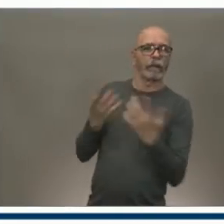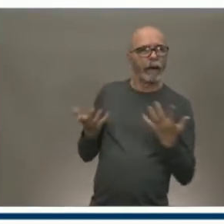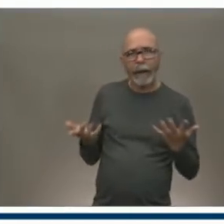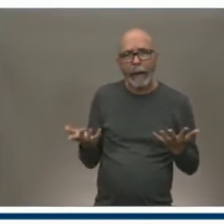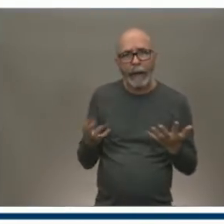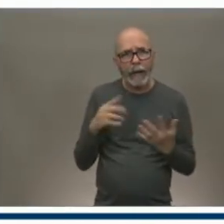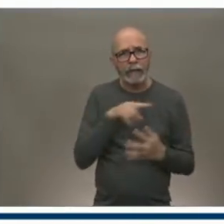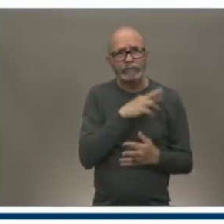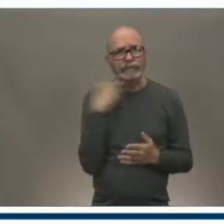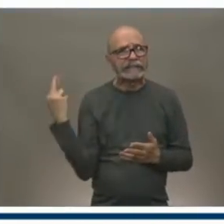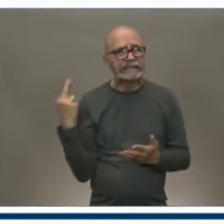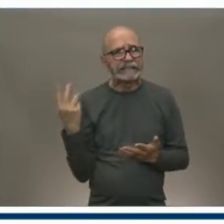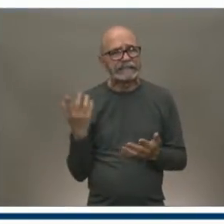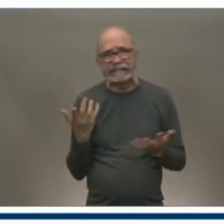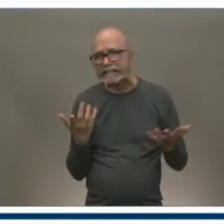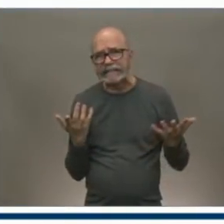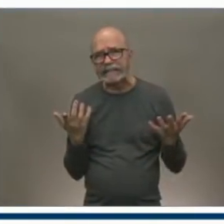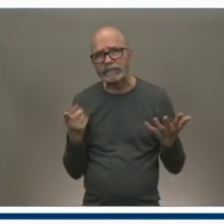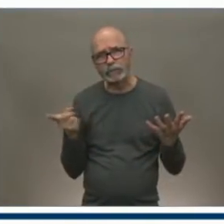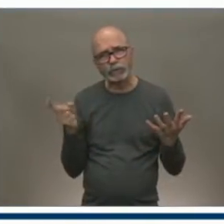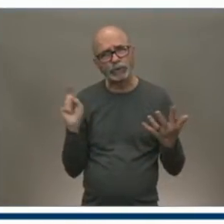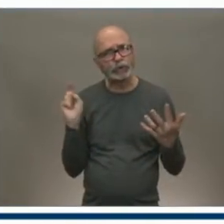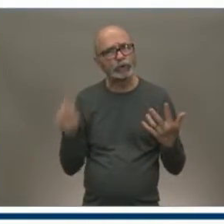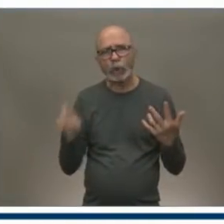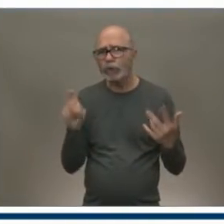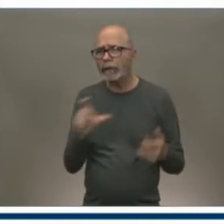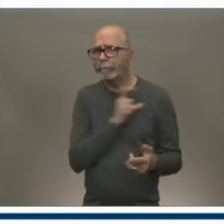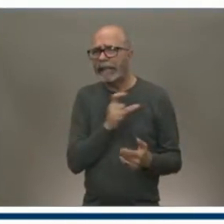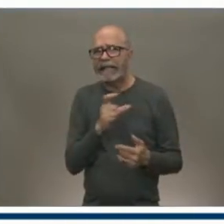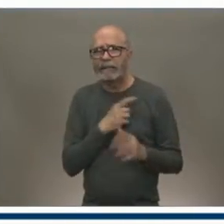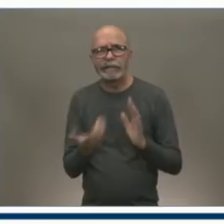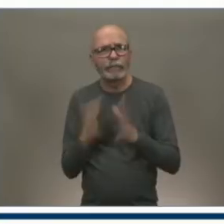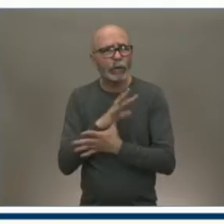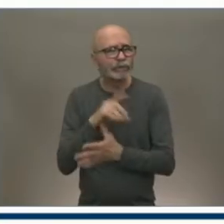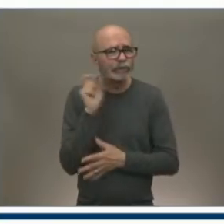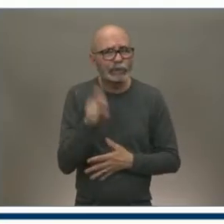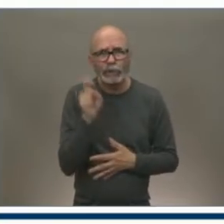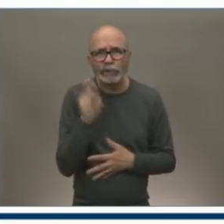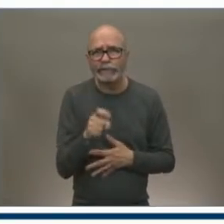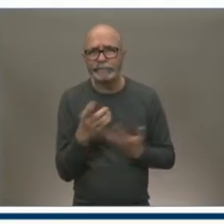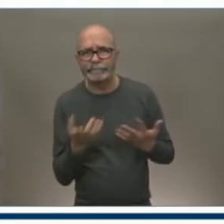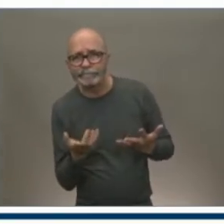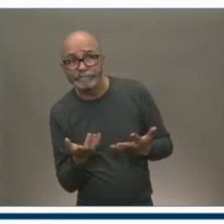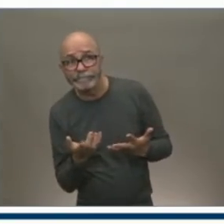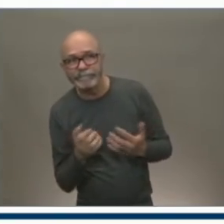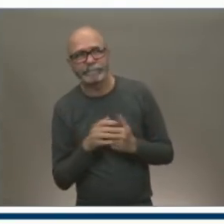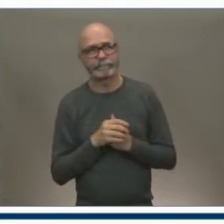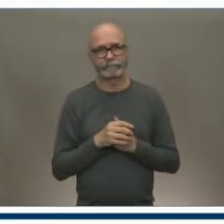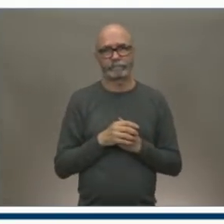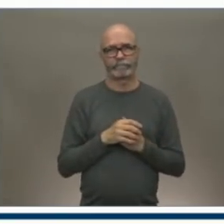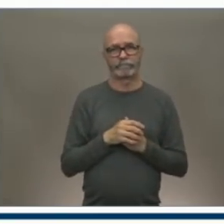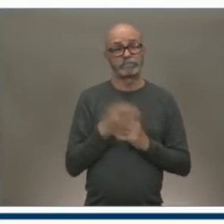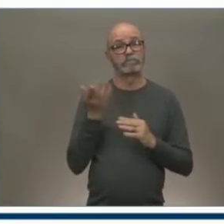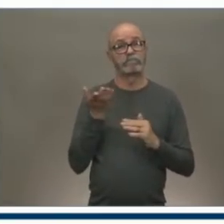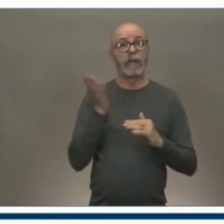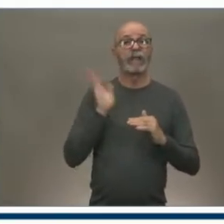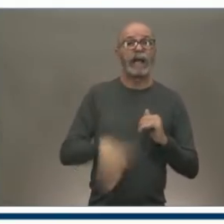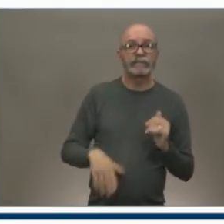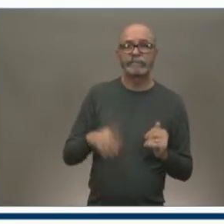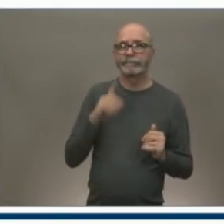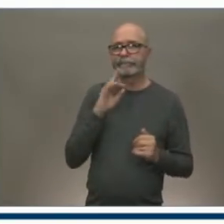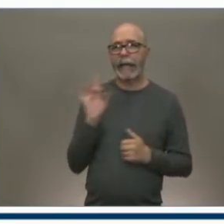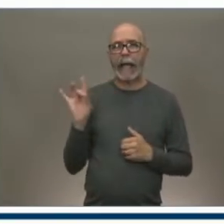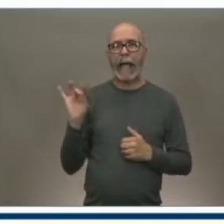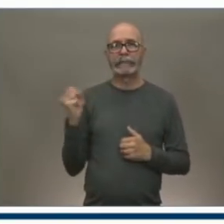that they may be better placed further up the queue than somebody simply based on their age.